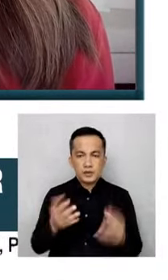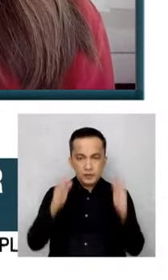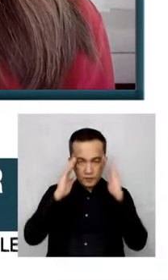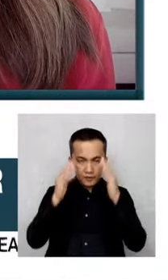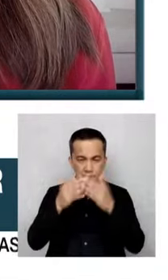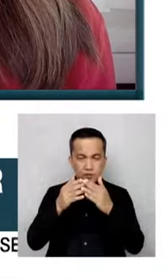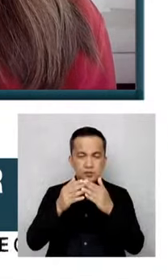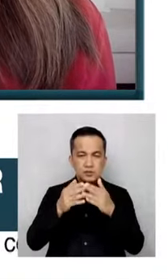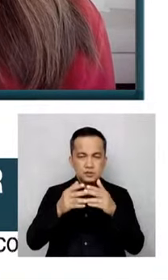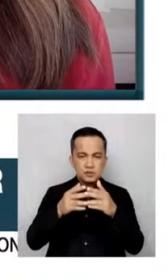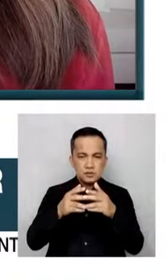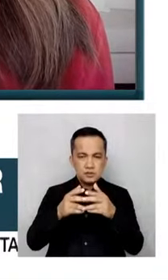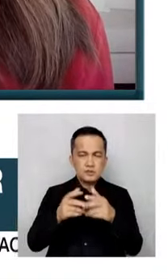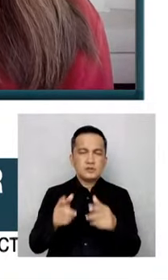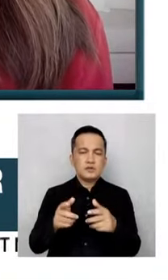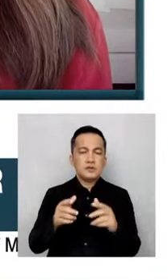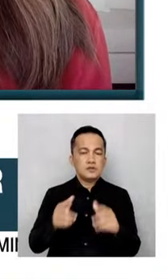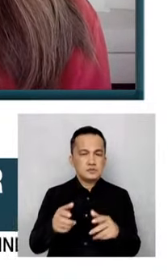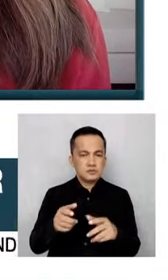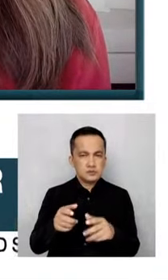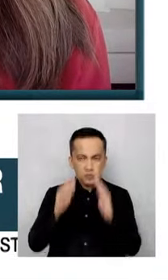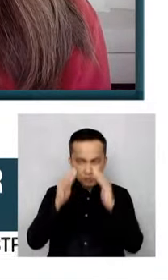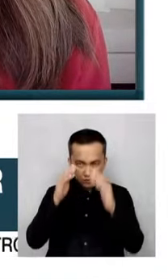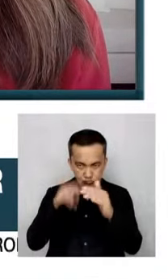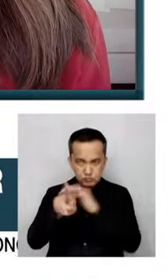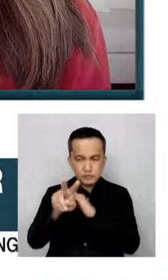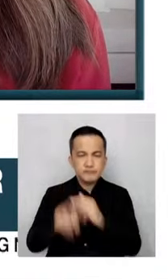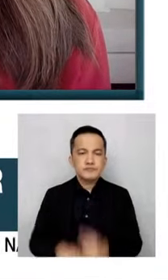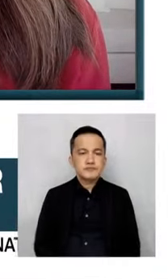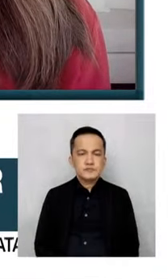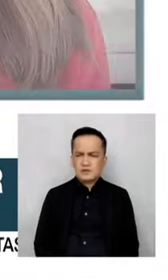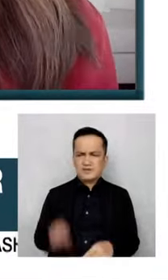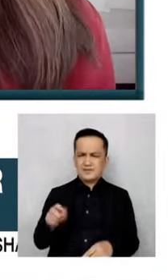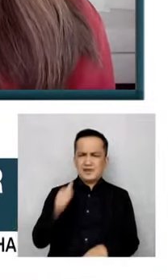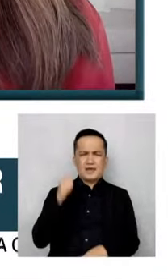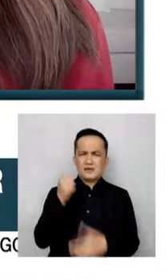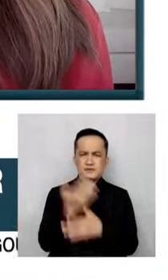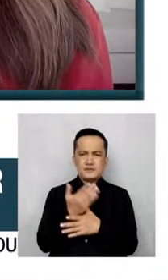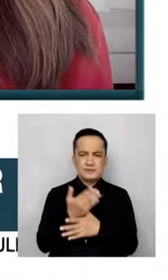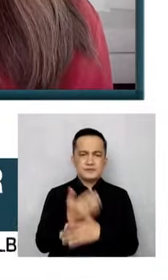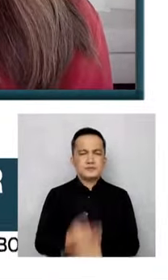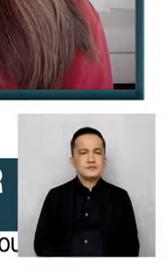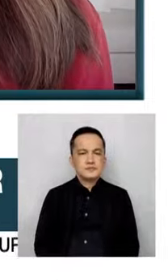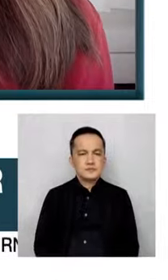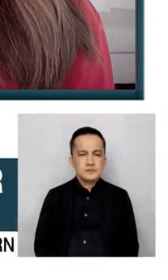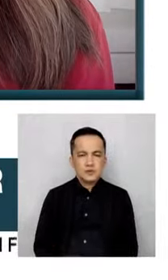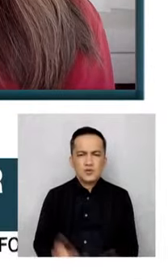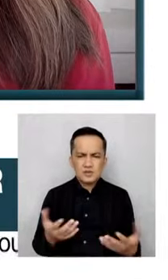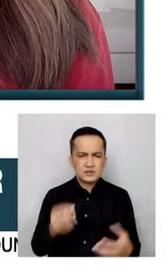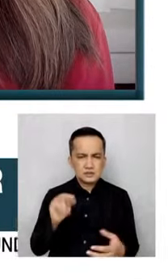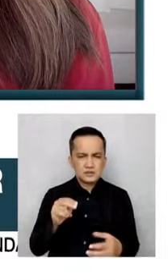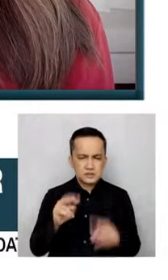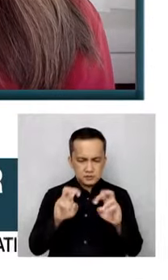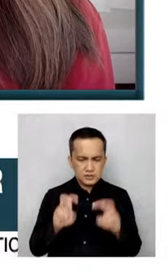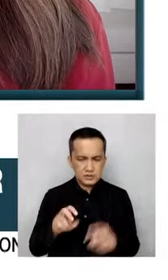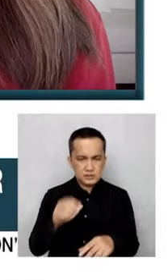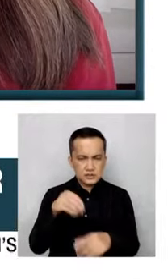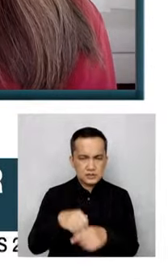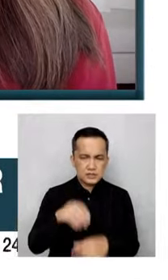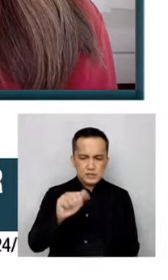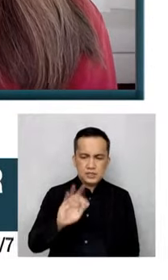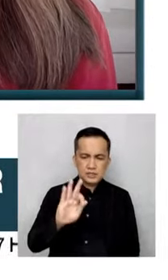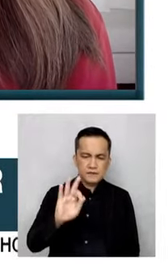are looking to. So we don't want to be distracted. There is no need for an investigation inside the armed forces of the Philippines,